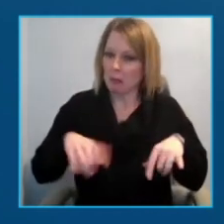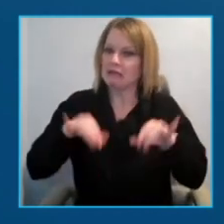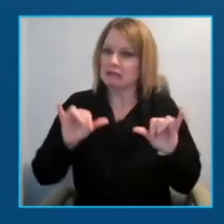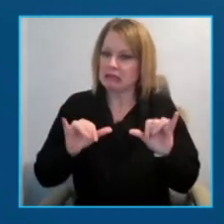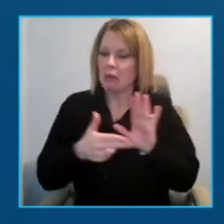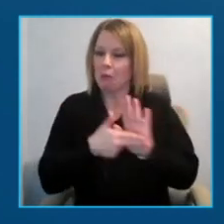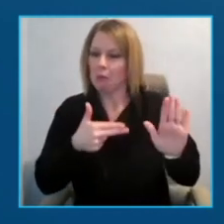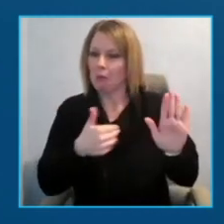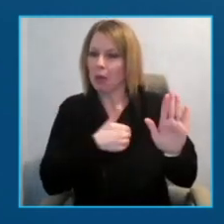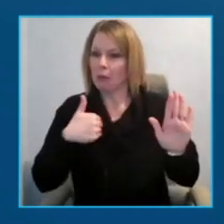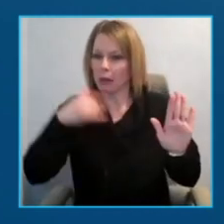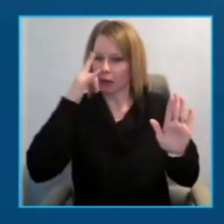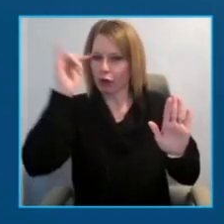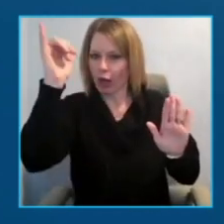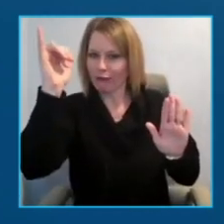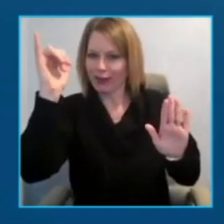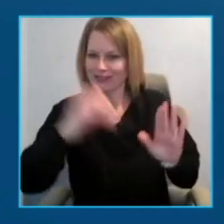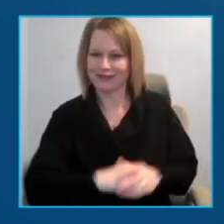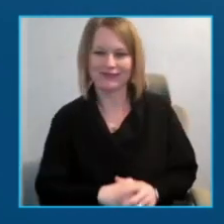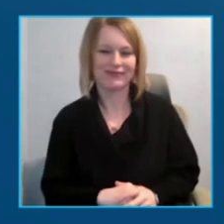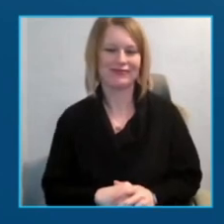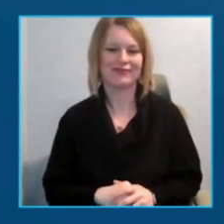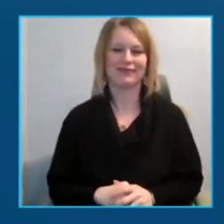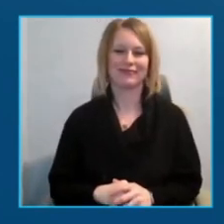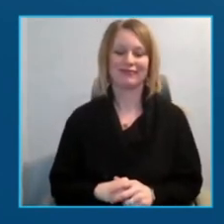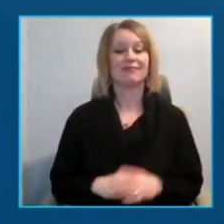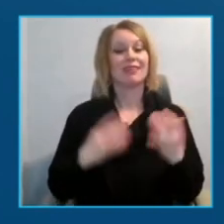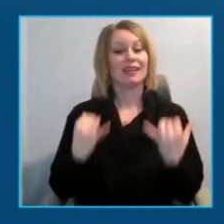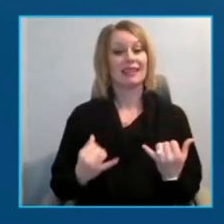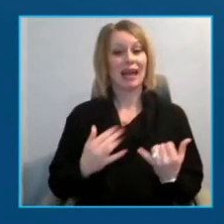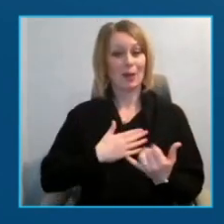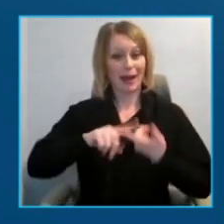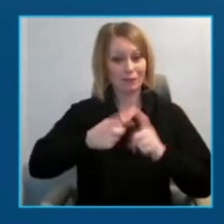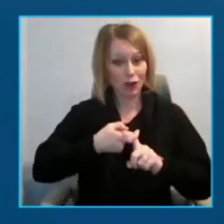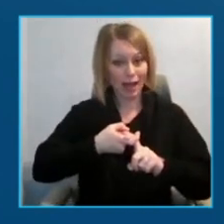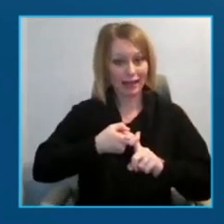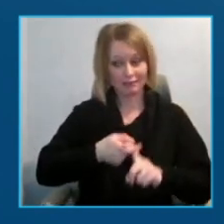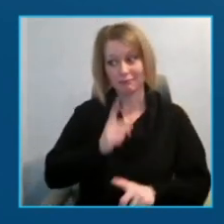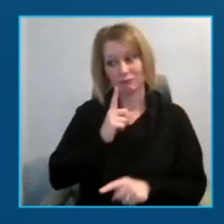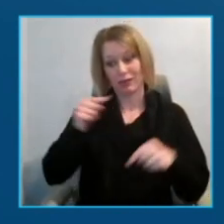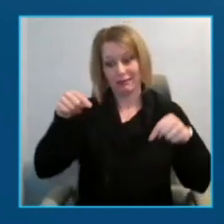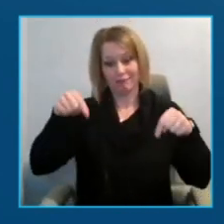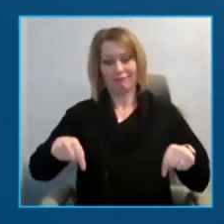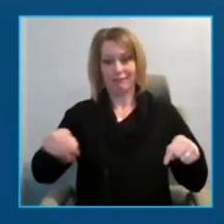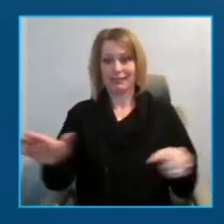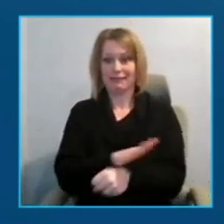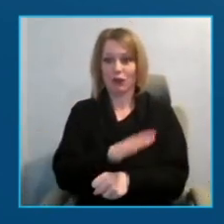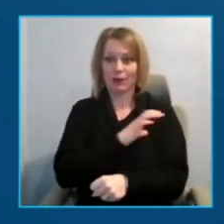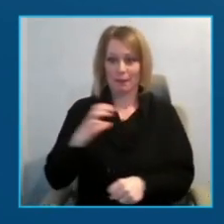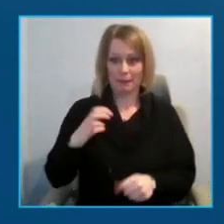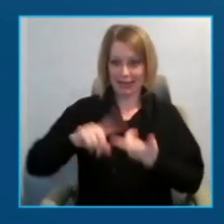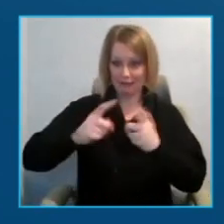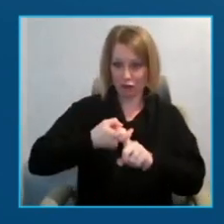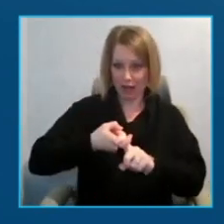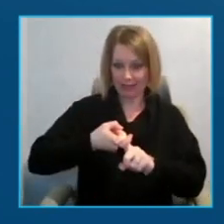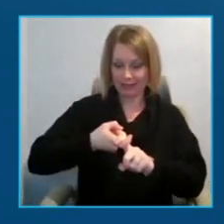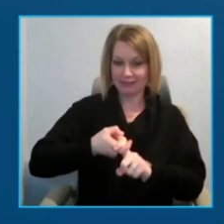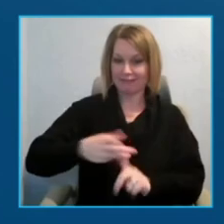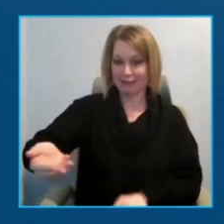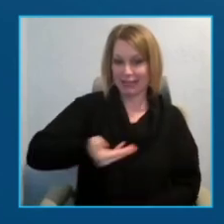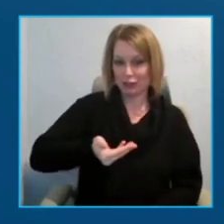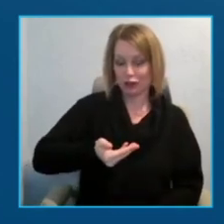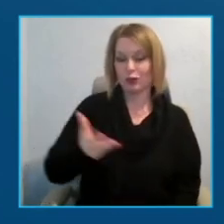It is now my honor to welcome my friend and the friend of this entire committee, our former chair, Tom